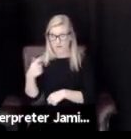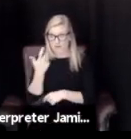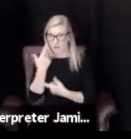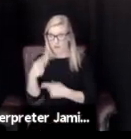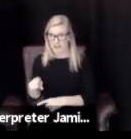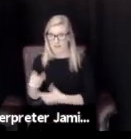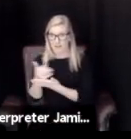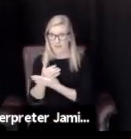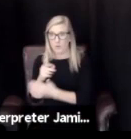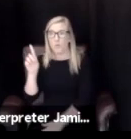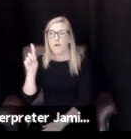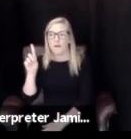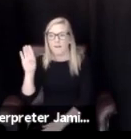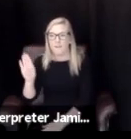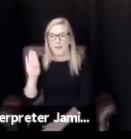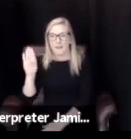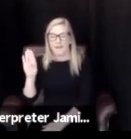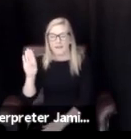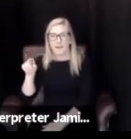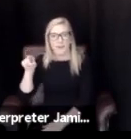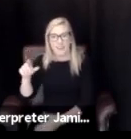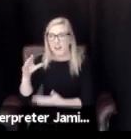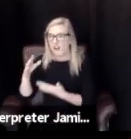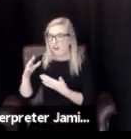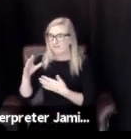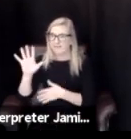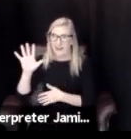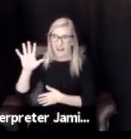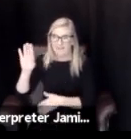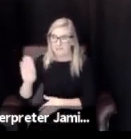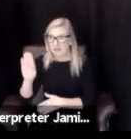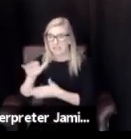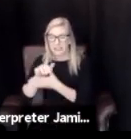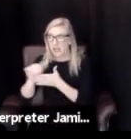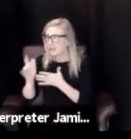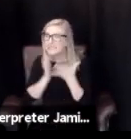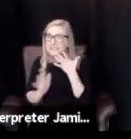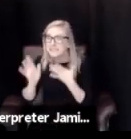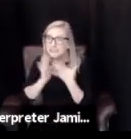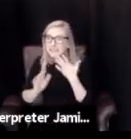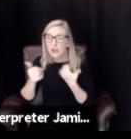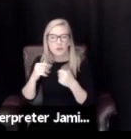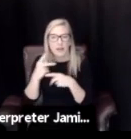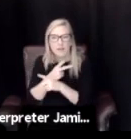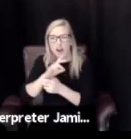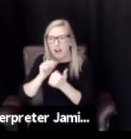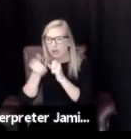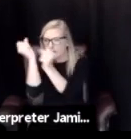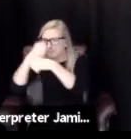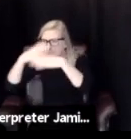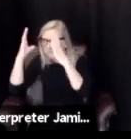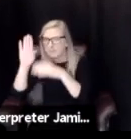$1 billion. So they are $5 billion down, and they're trying to figure out how to reimagine their business with